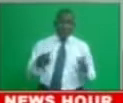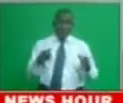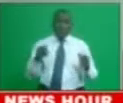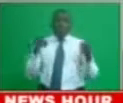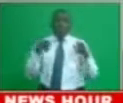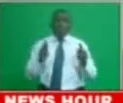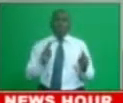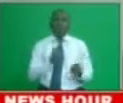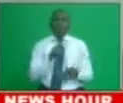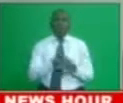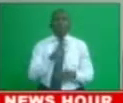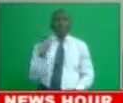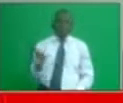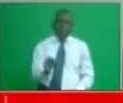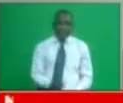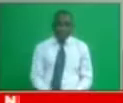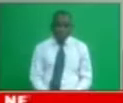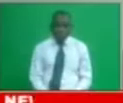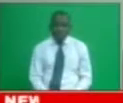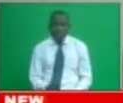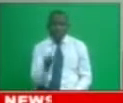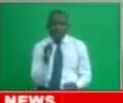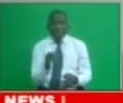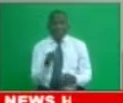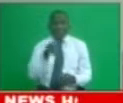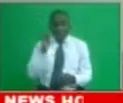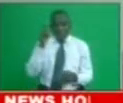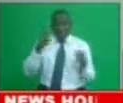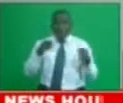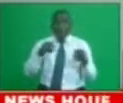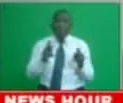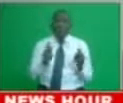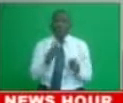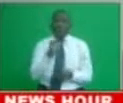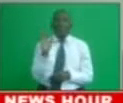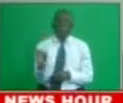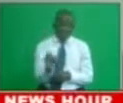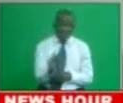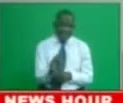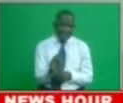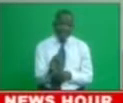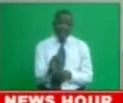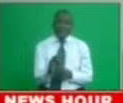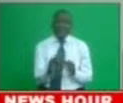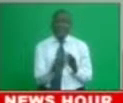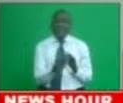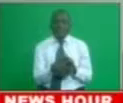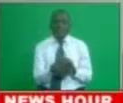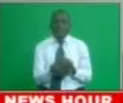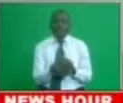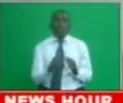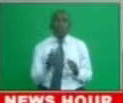after tomorrow, on right. Friday. If we are granted that opportunity to move a motion, you know, for